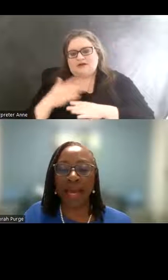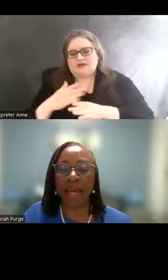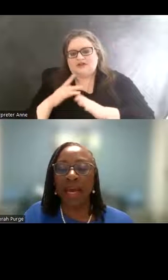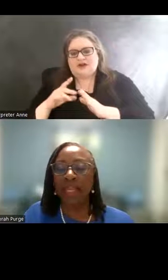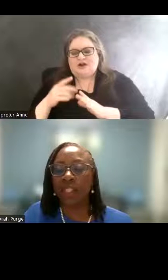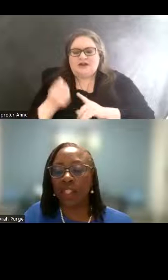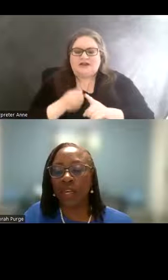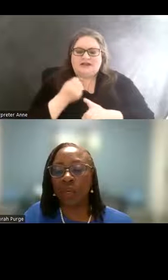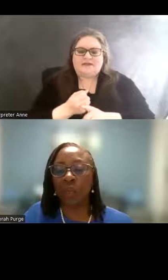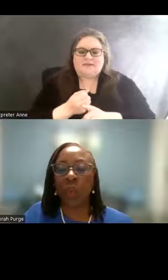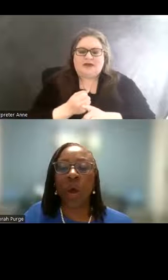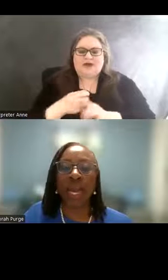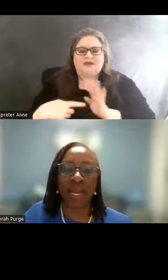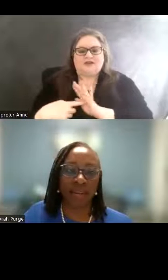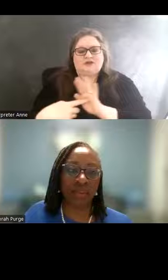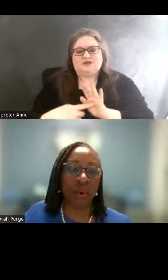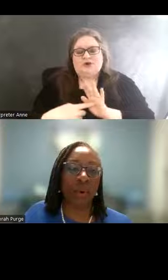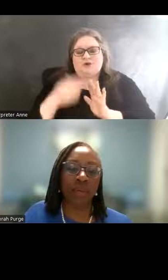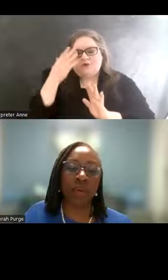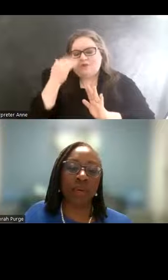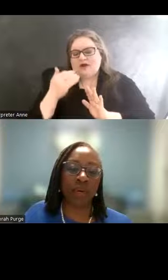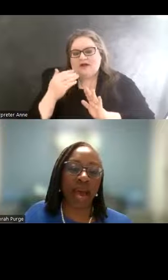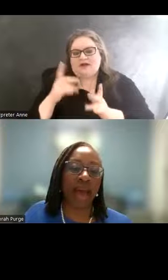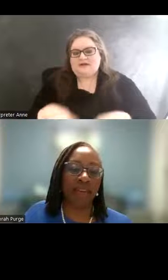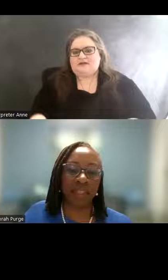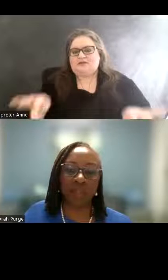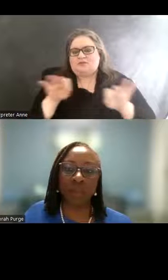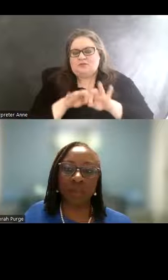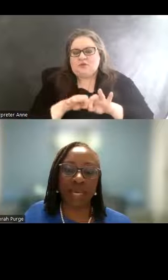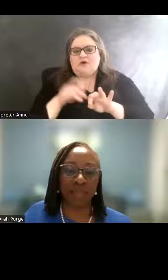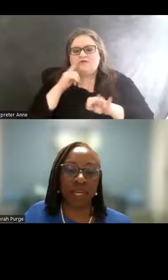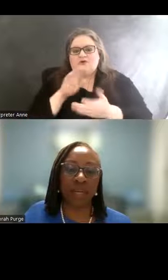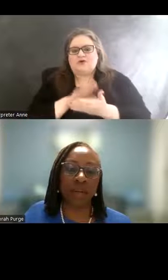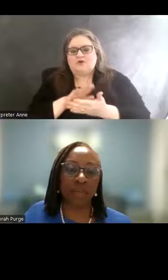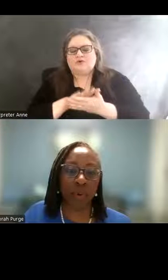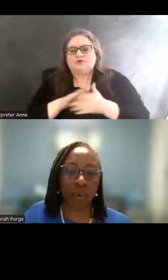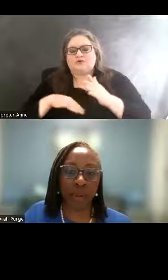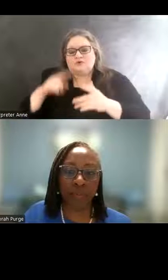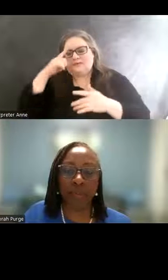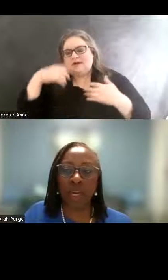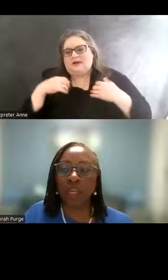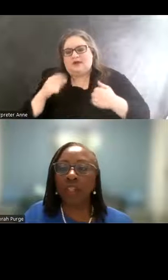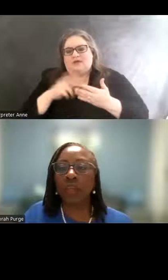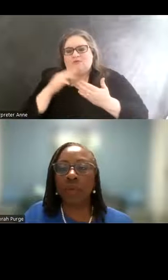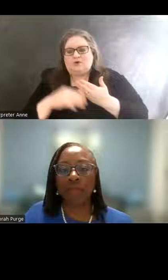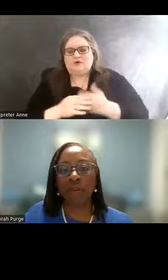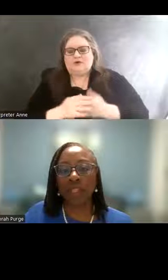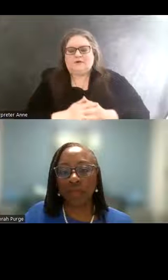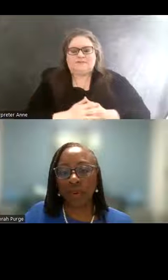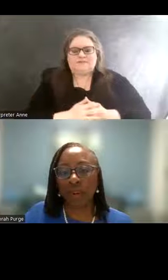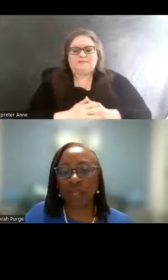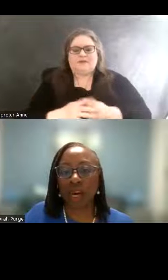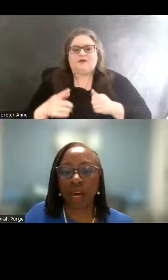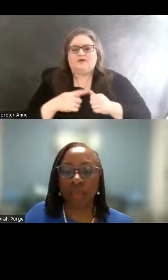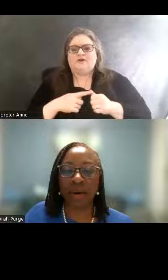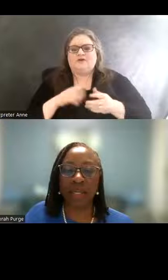impact that shows why it is so important to have a school-based mental health program. So the first number